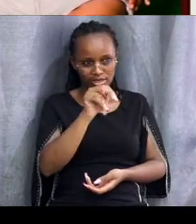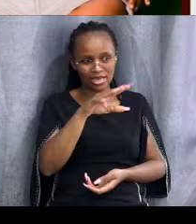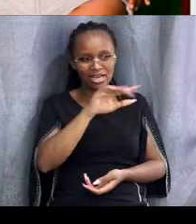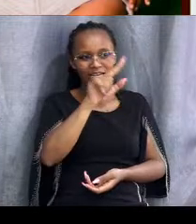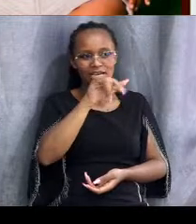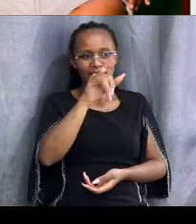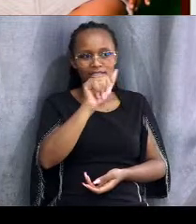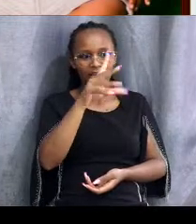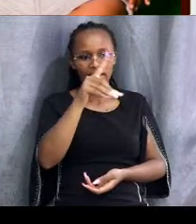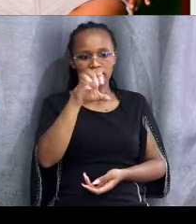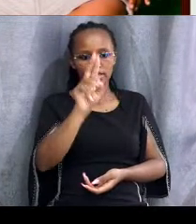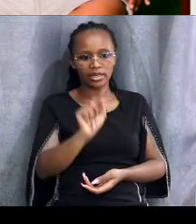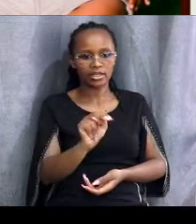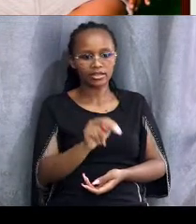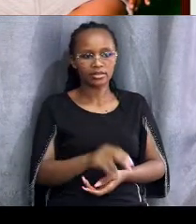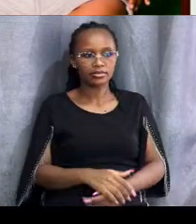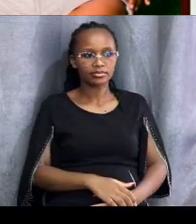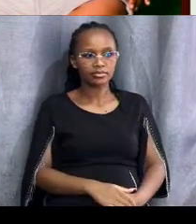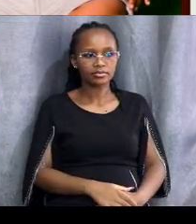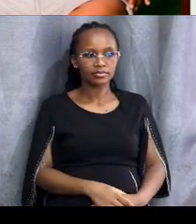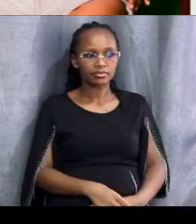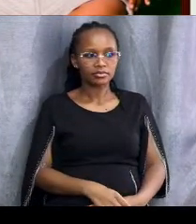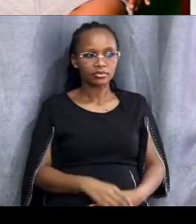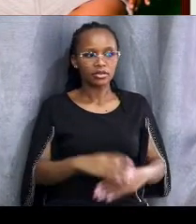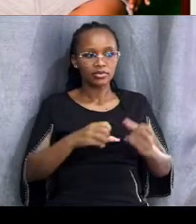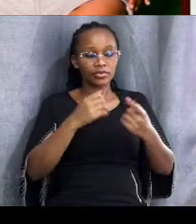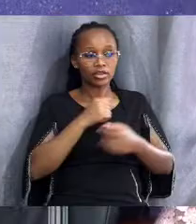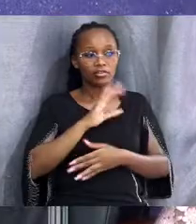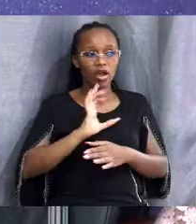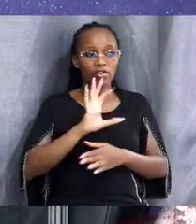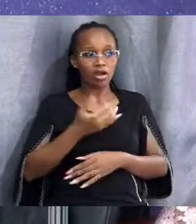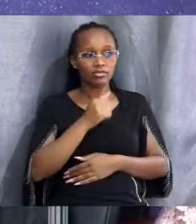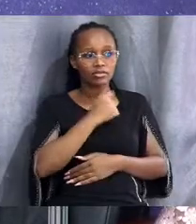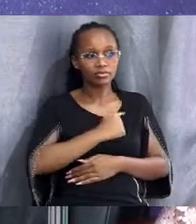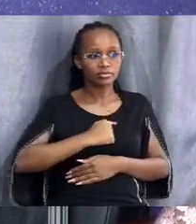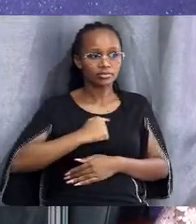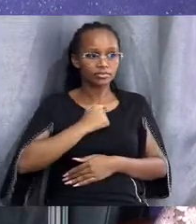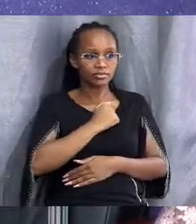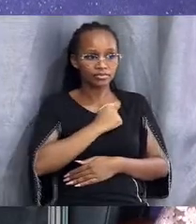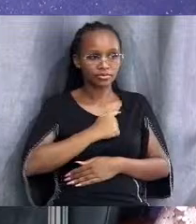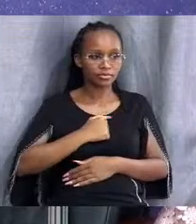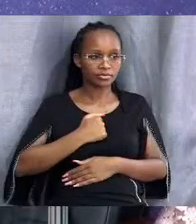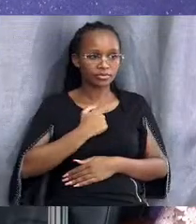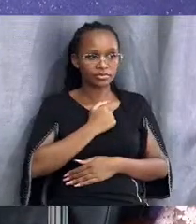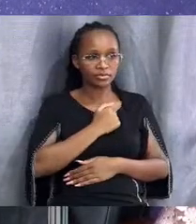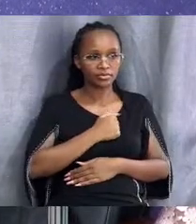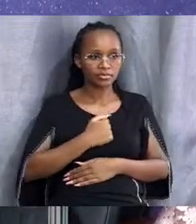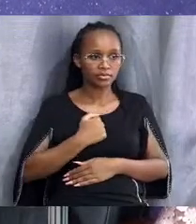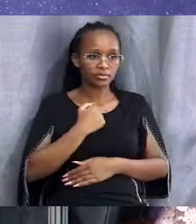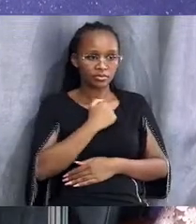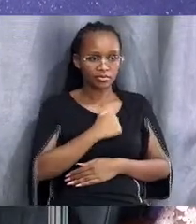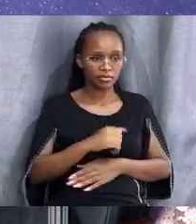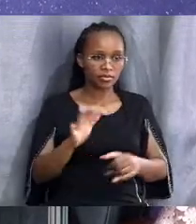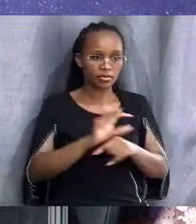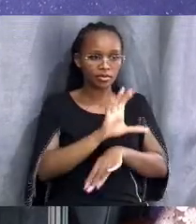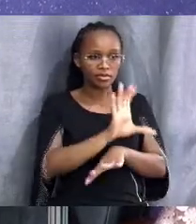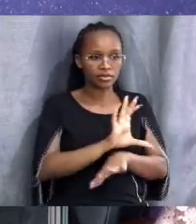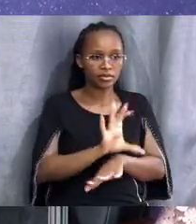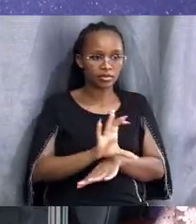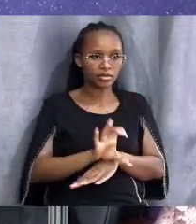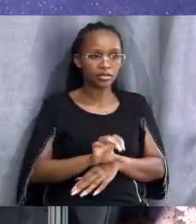we would want to bring forward our condolences on behalf of the whole church,